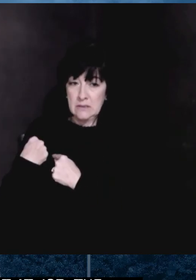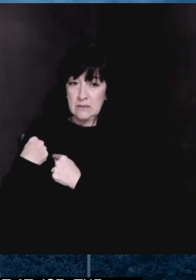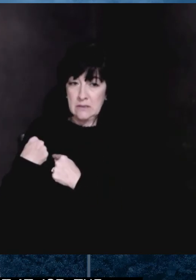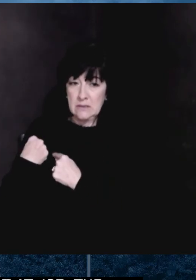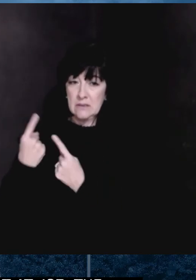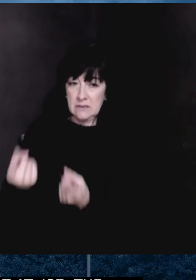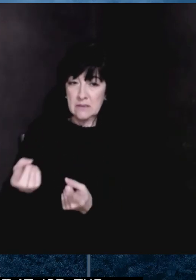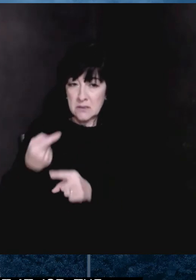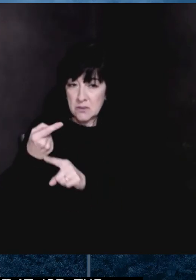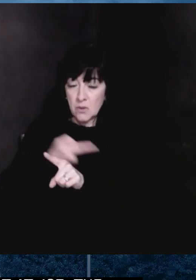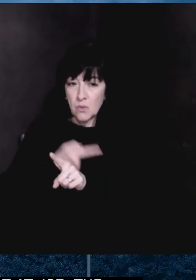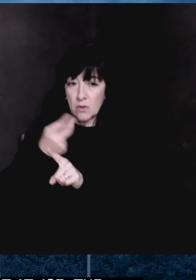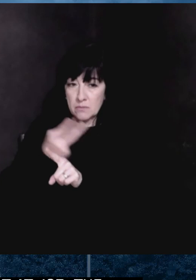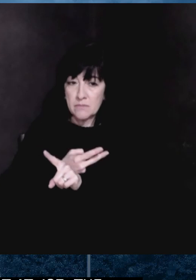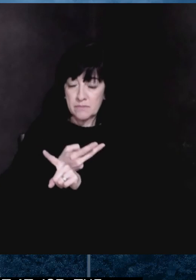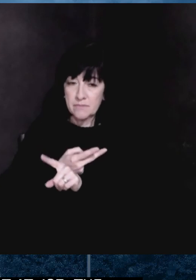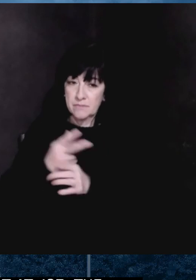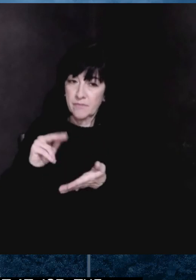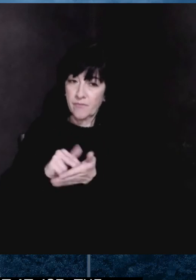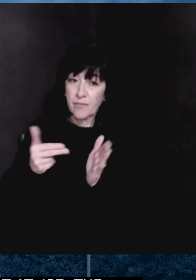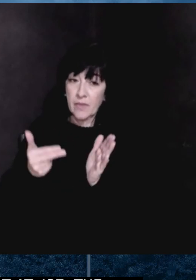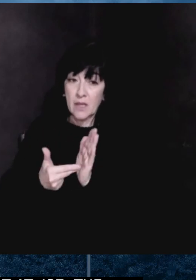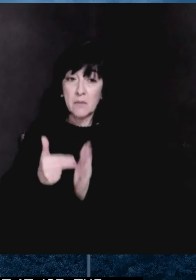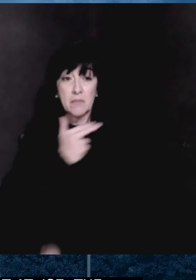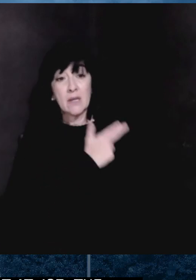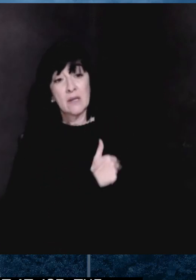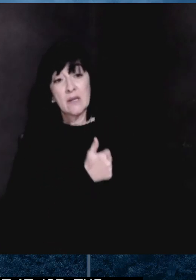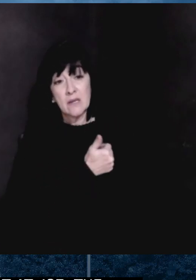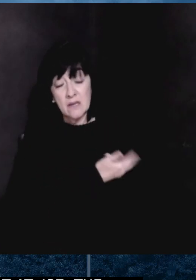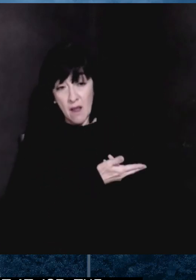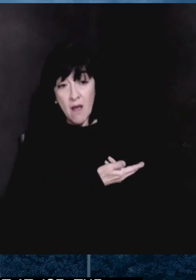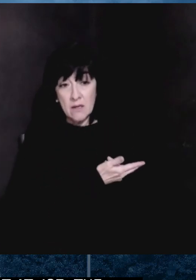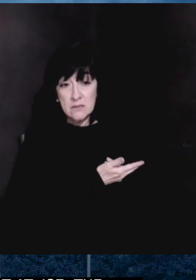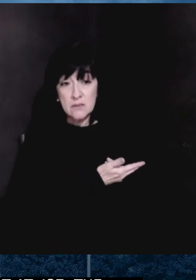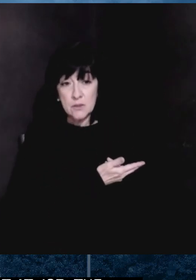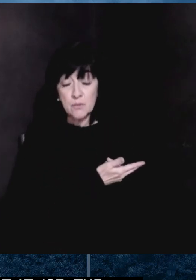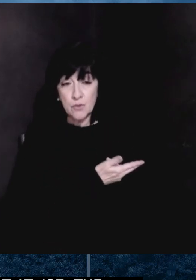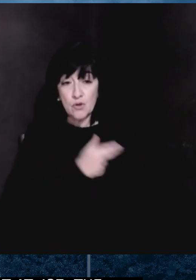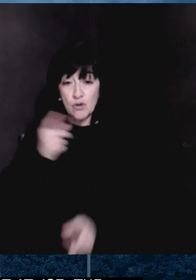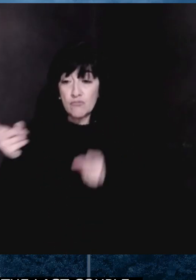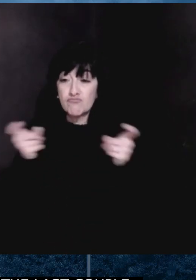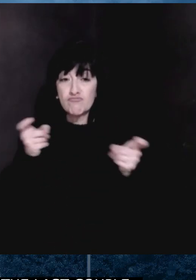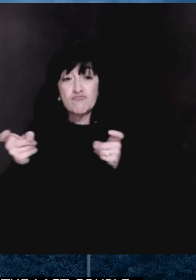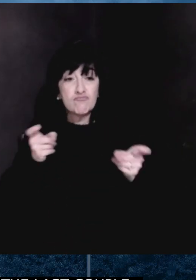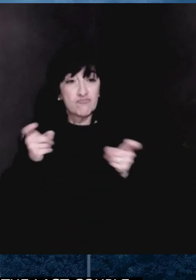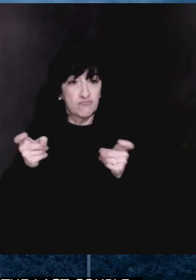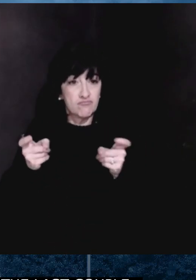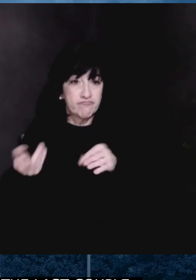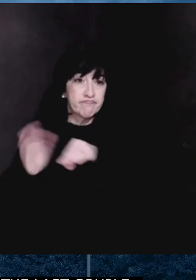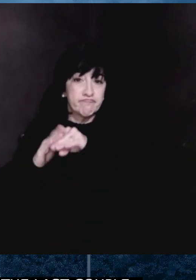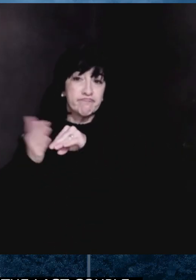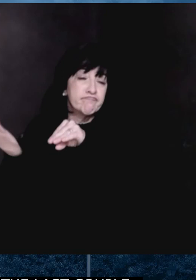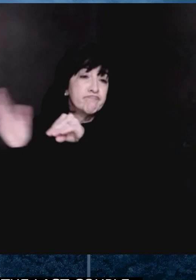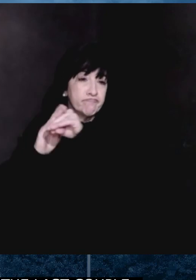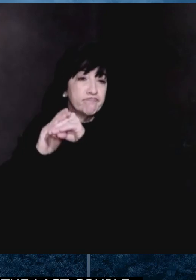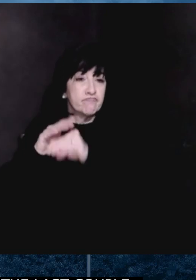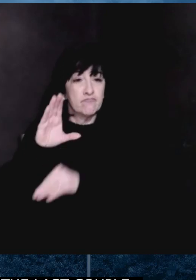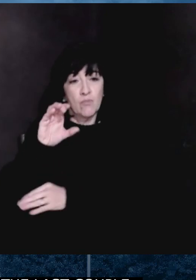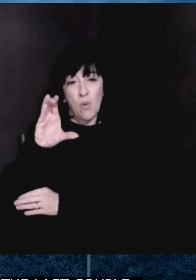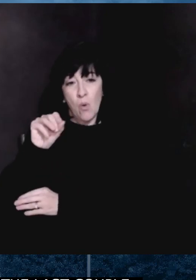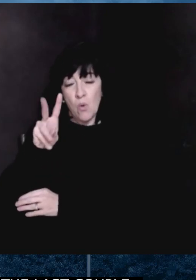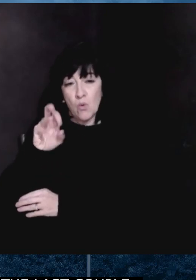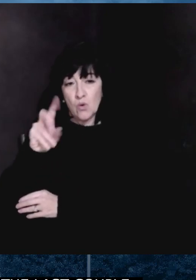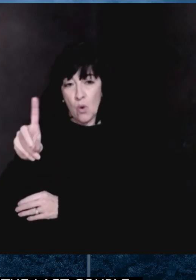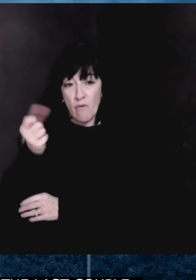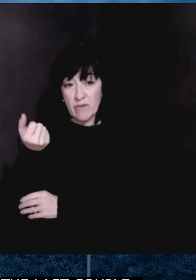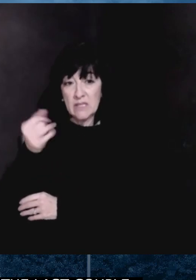couple months, which means the hospitals have been managing the uptick in COVID-19 patients that have been admitted